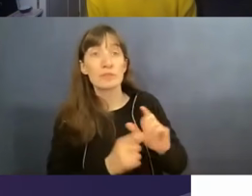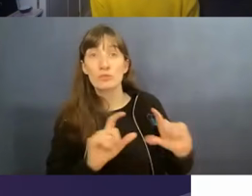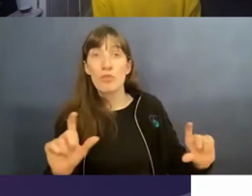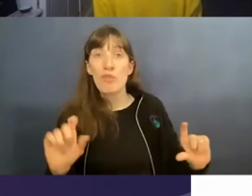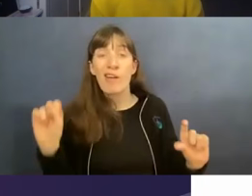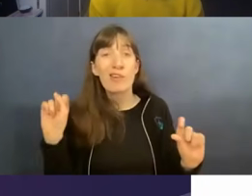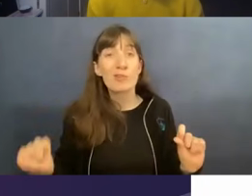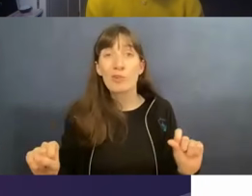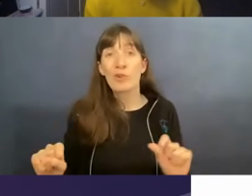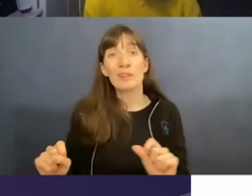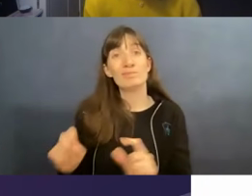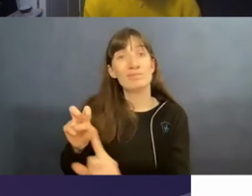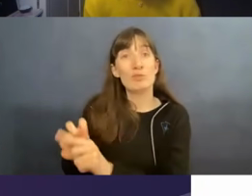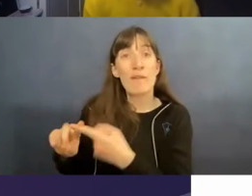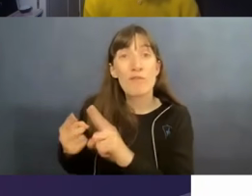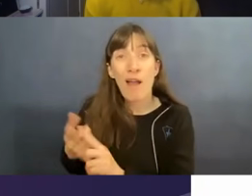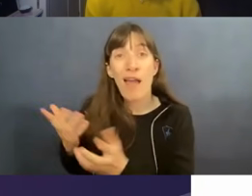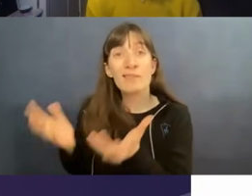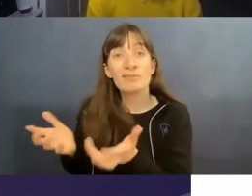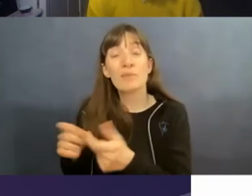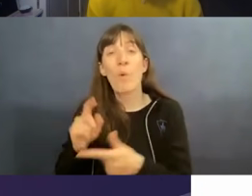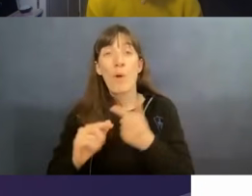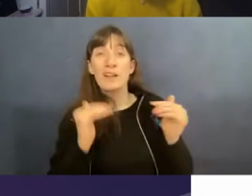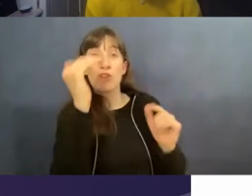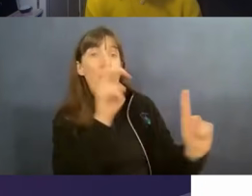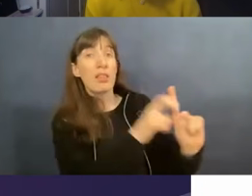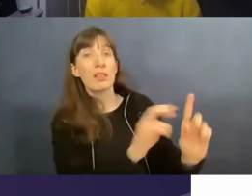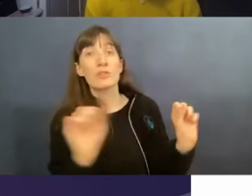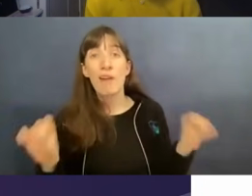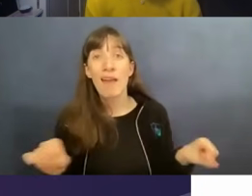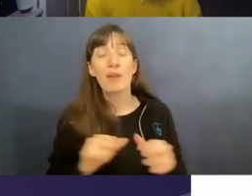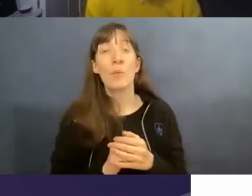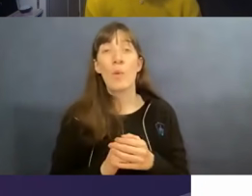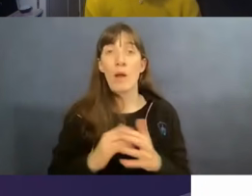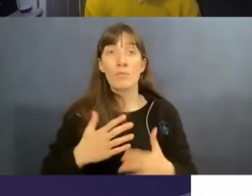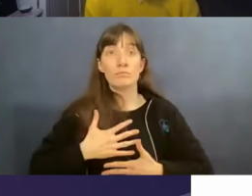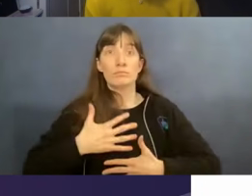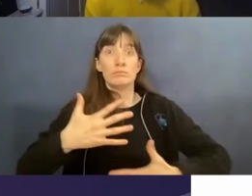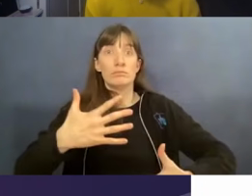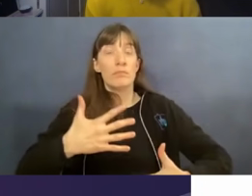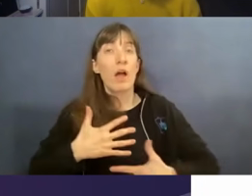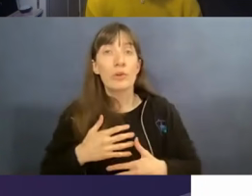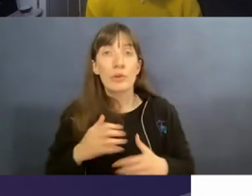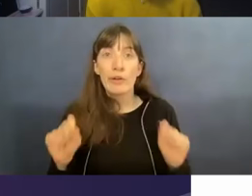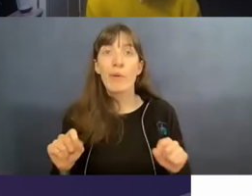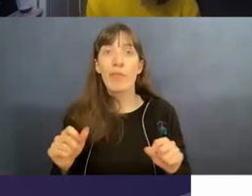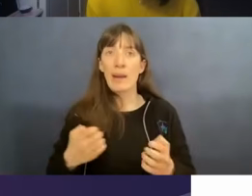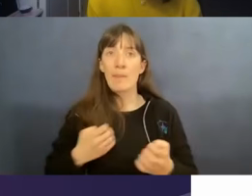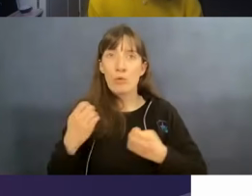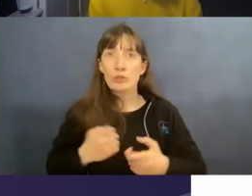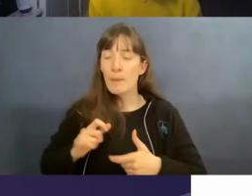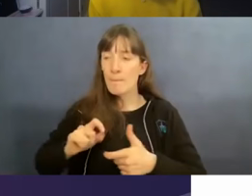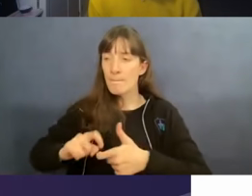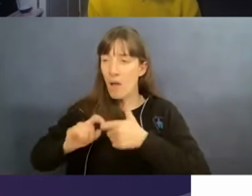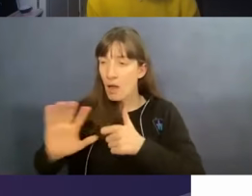friend, tell an adult, maybe take some deep breaths, pause whatever it was that caused that emotion, or, ask